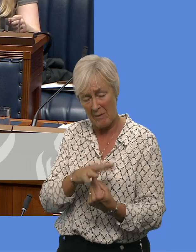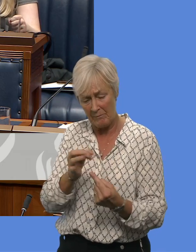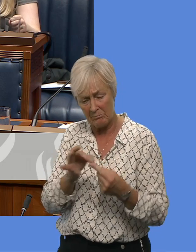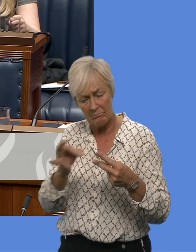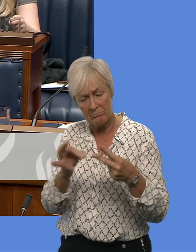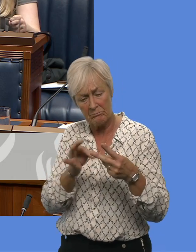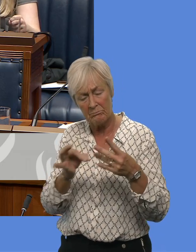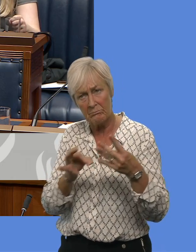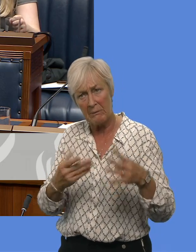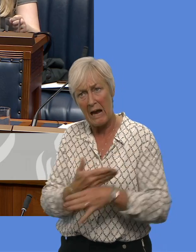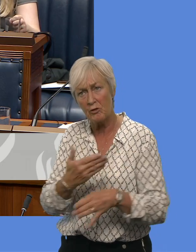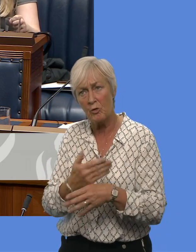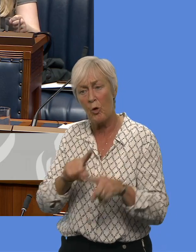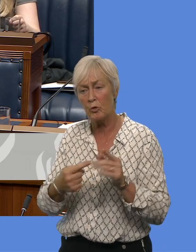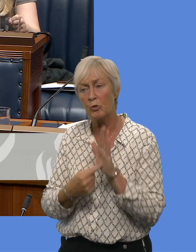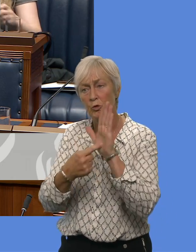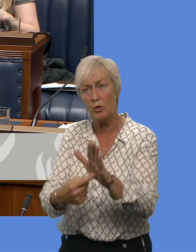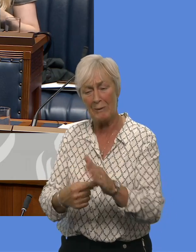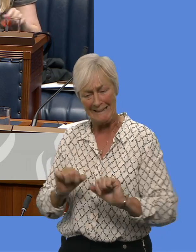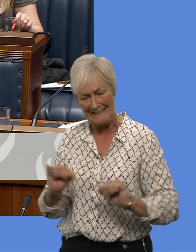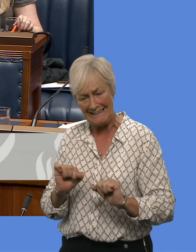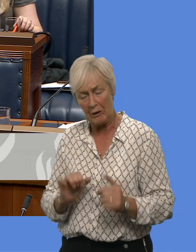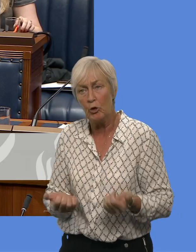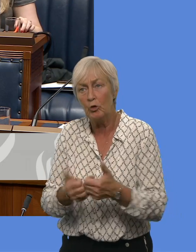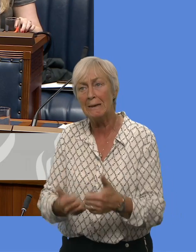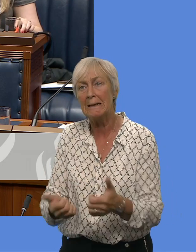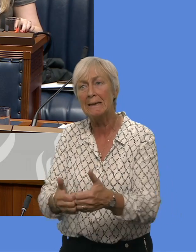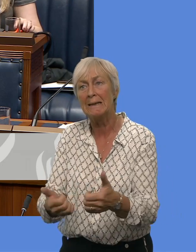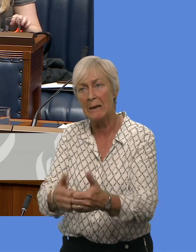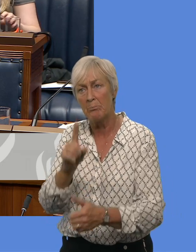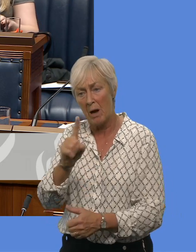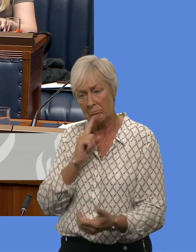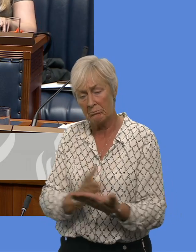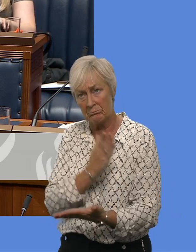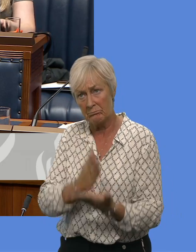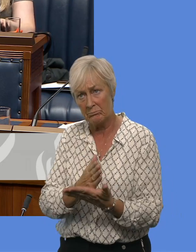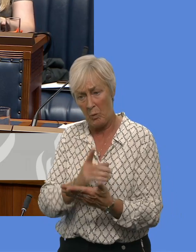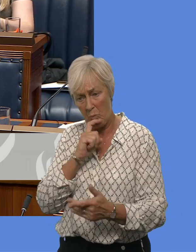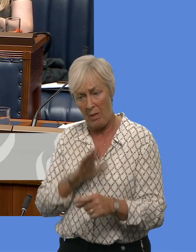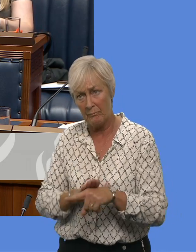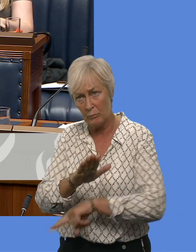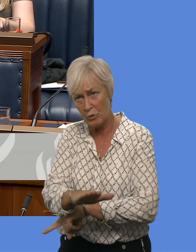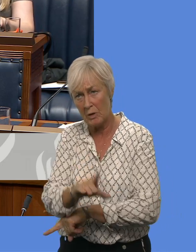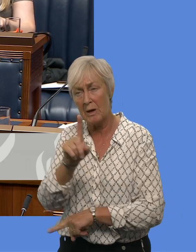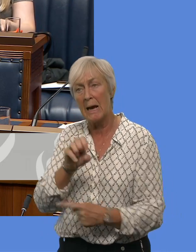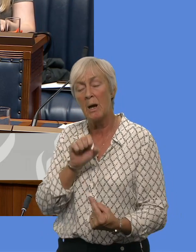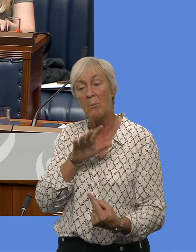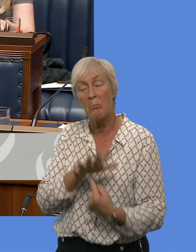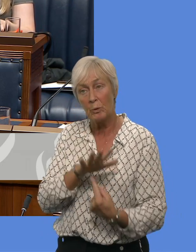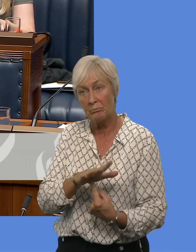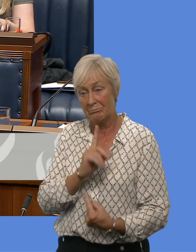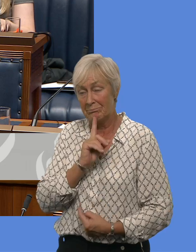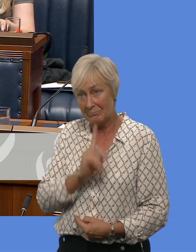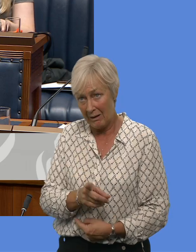key actions. It also outlines where there is not yet executive agreement, but it is proposed to bring those forward. It is important to emphasise